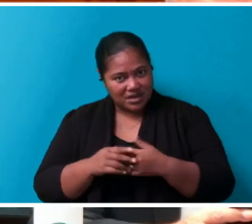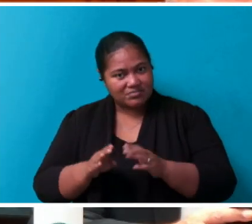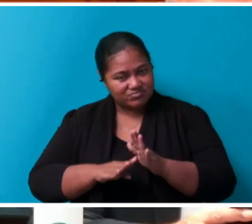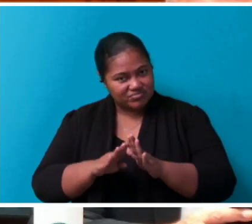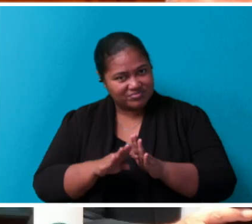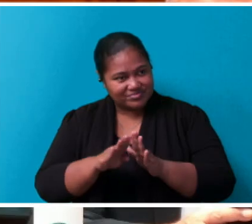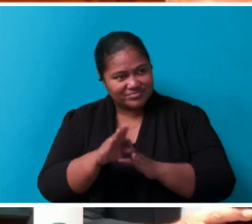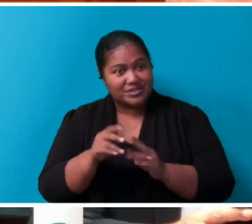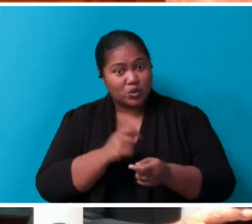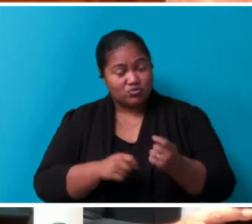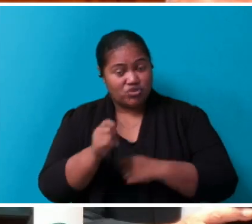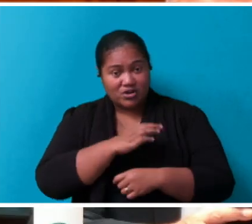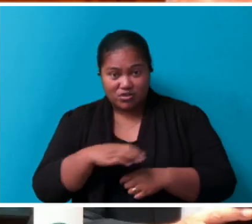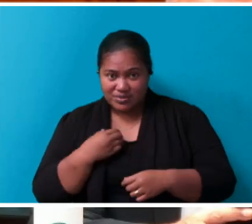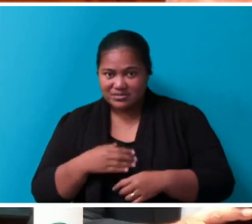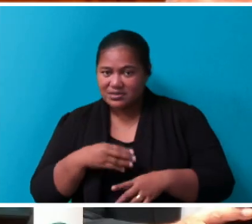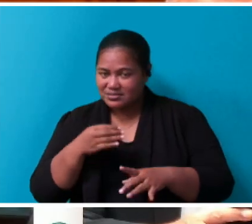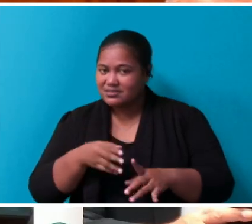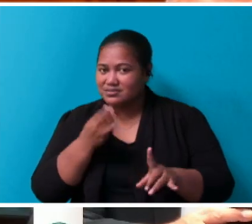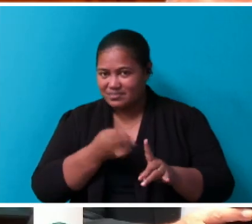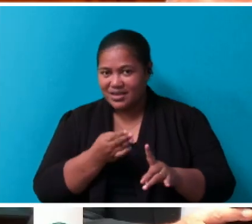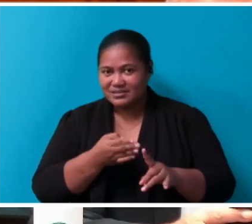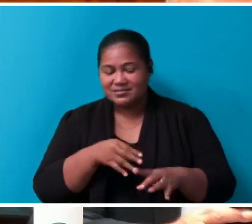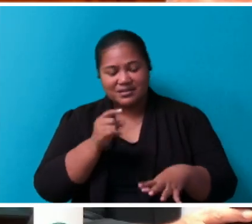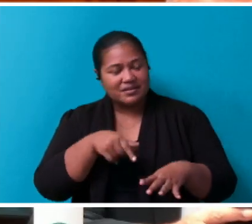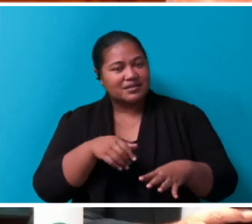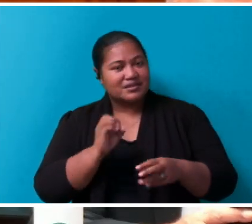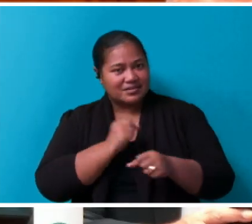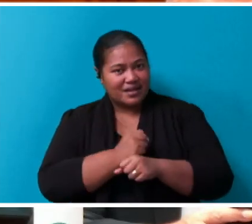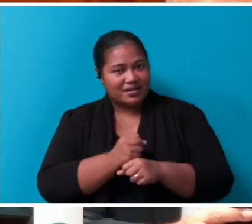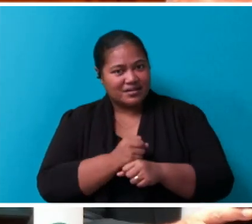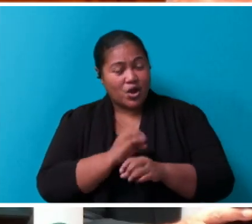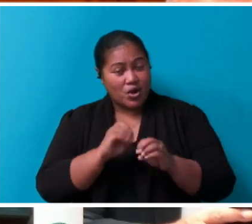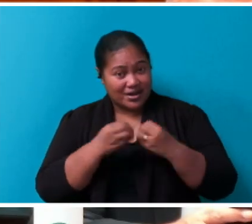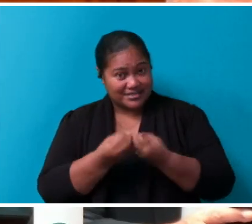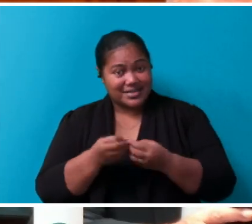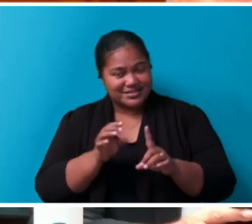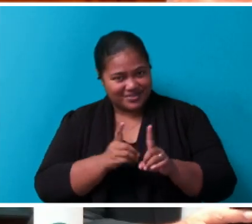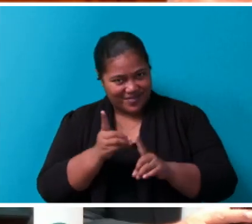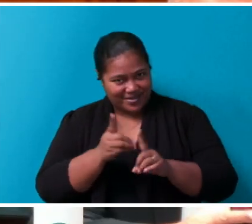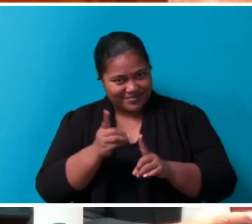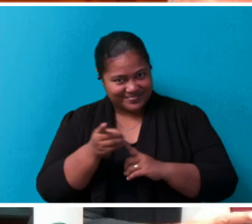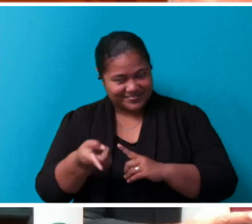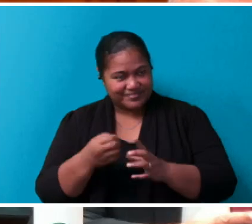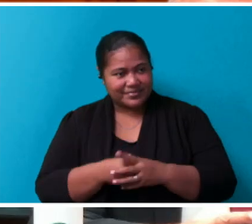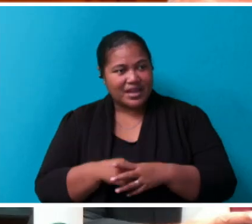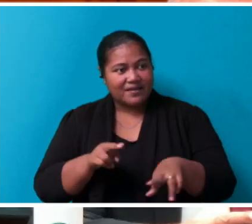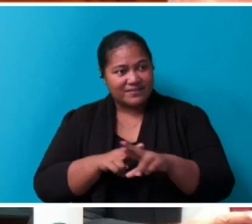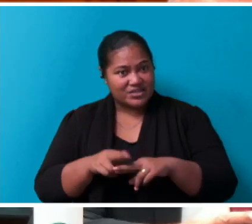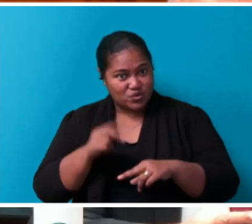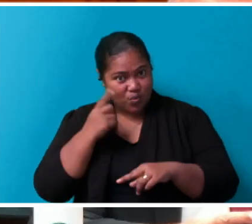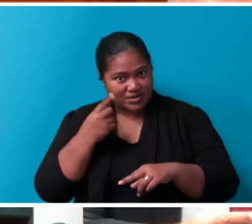Commission was a key player in developing this opportunity. Fiji Water is advancing its commercial agriculture program in